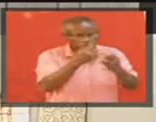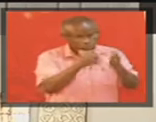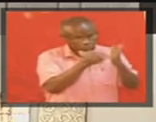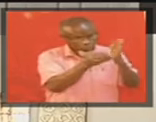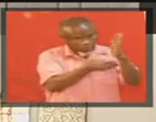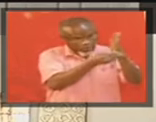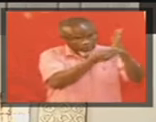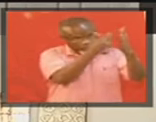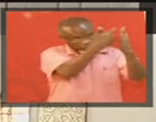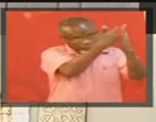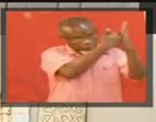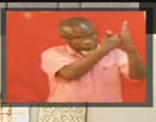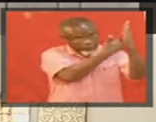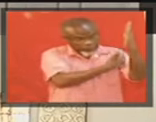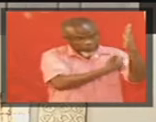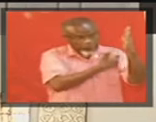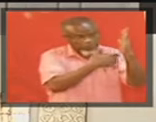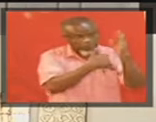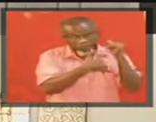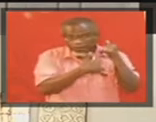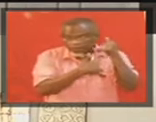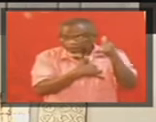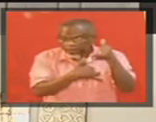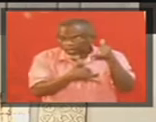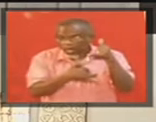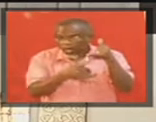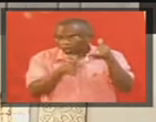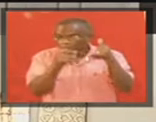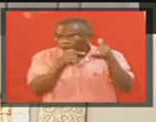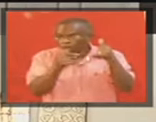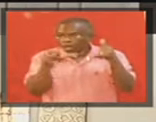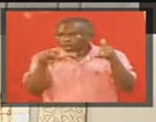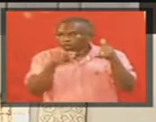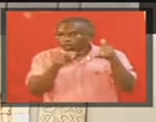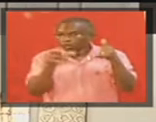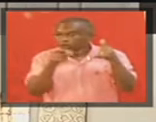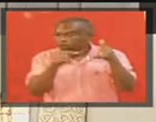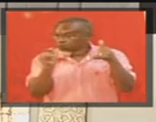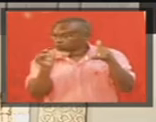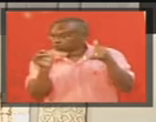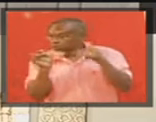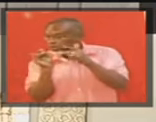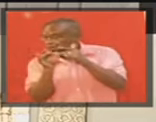those persons, get in contact with them, let them know that they have been exposed to a positive case, and then to